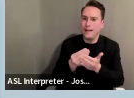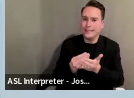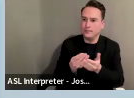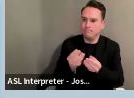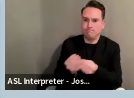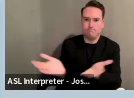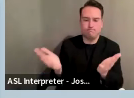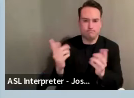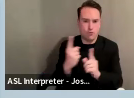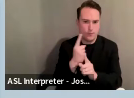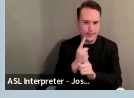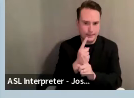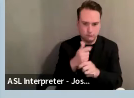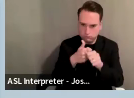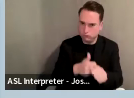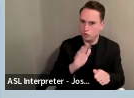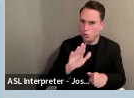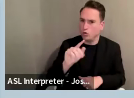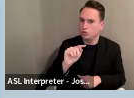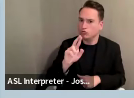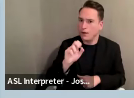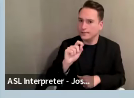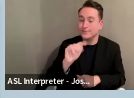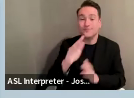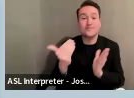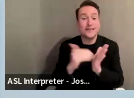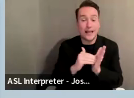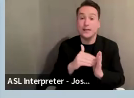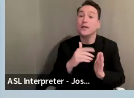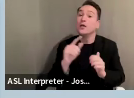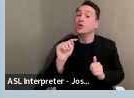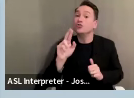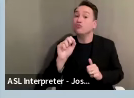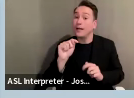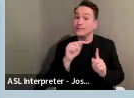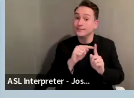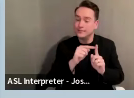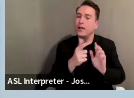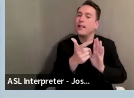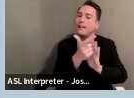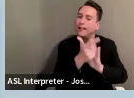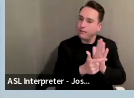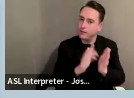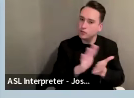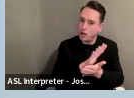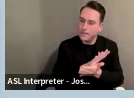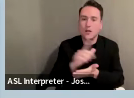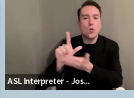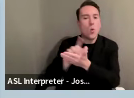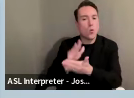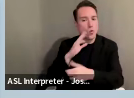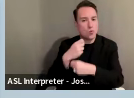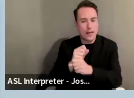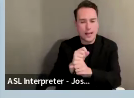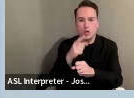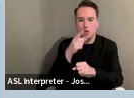the terms of your trust. So once again, it's a legal document that lawyers create. You indicate where your